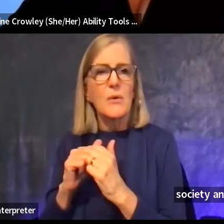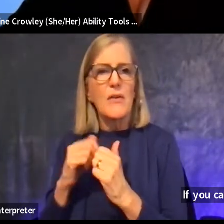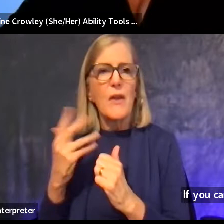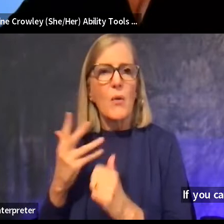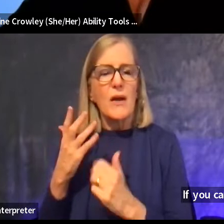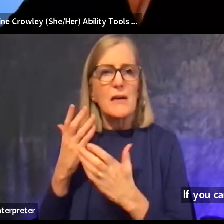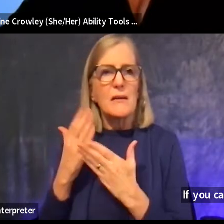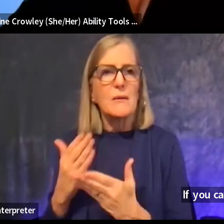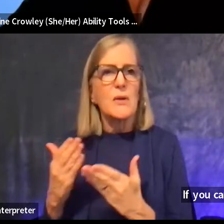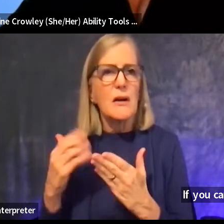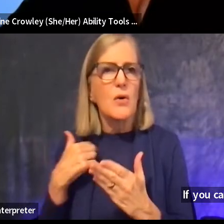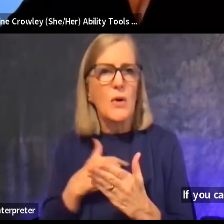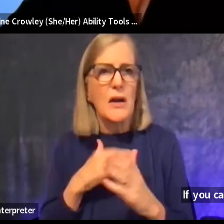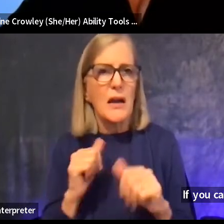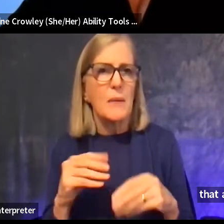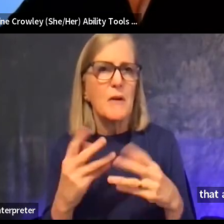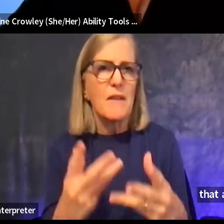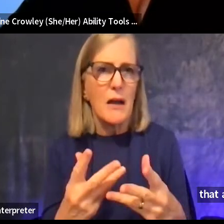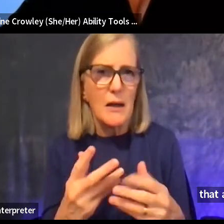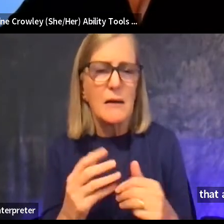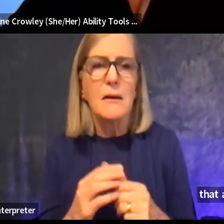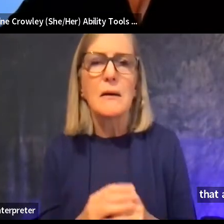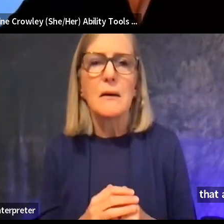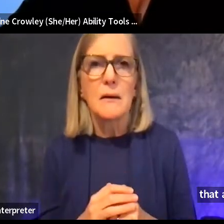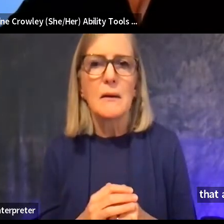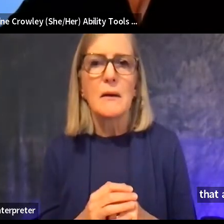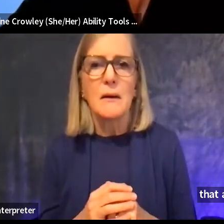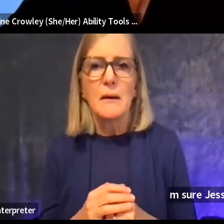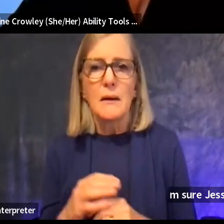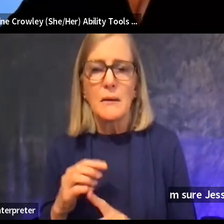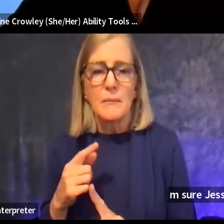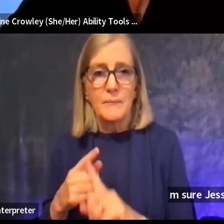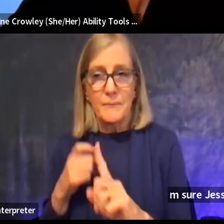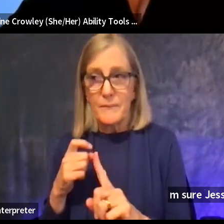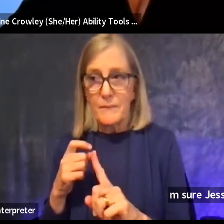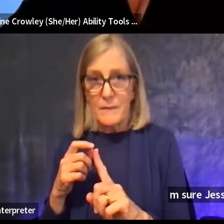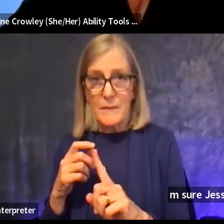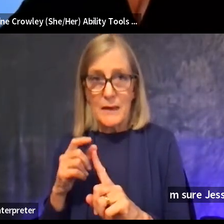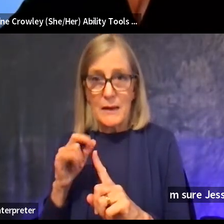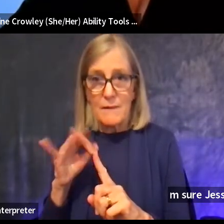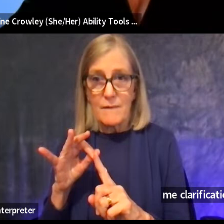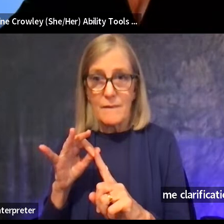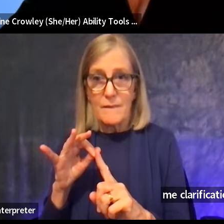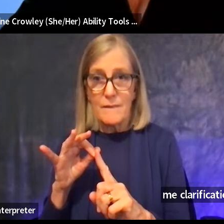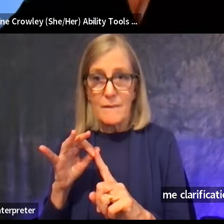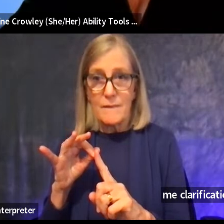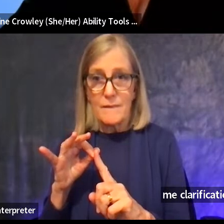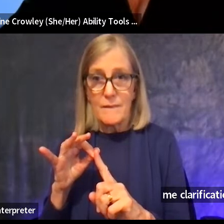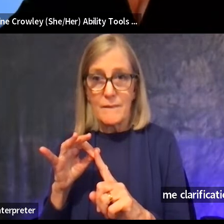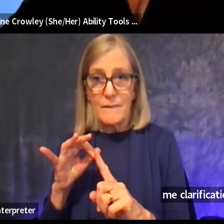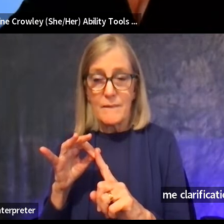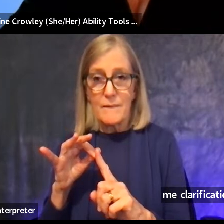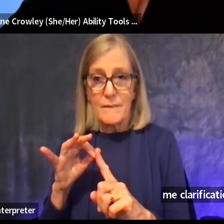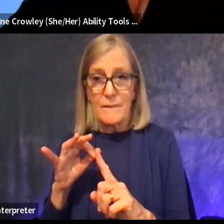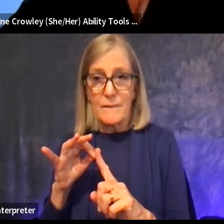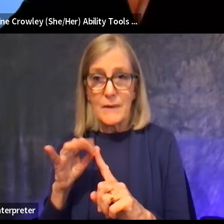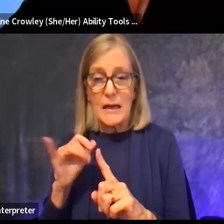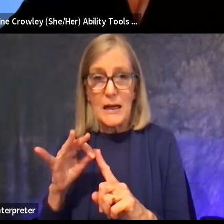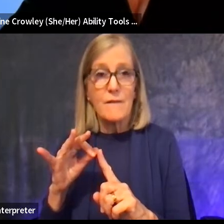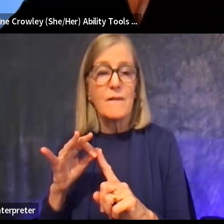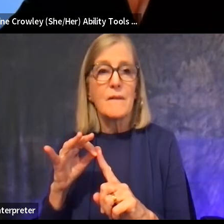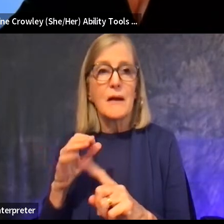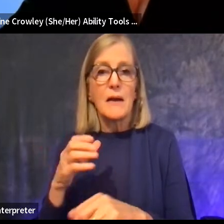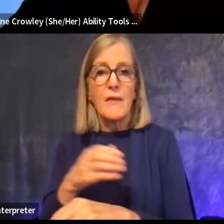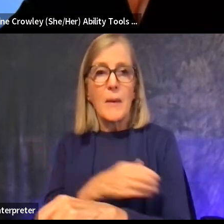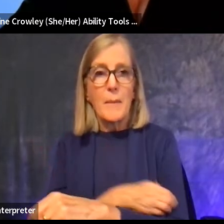can provide. Based off of whether or not we're activated by the power utility